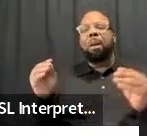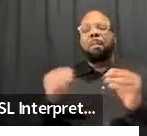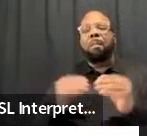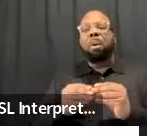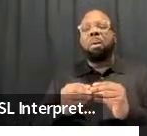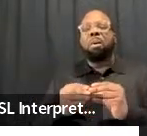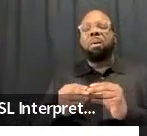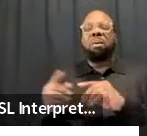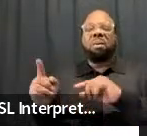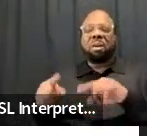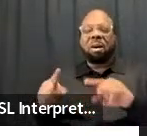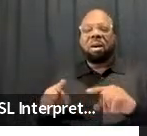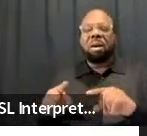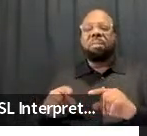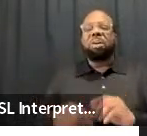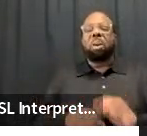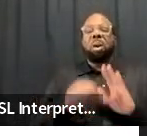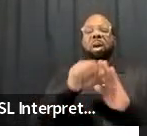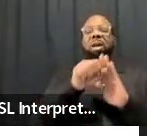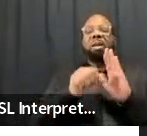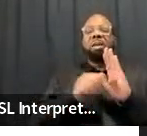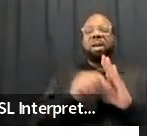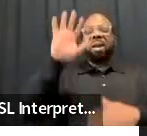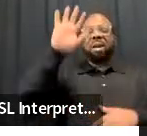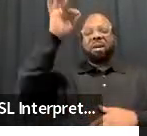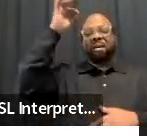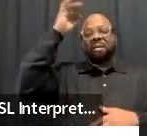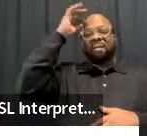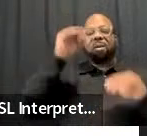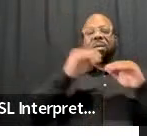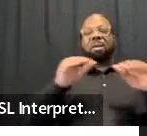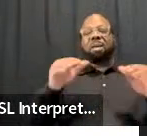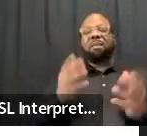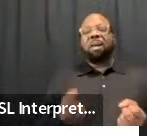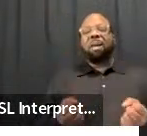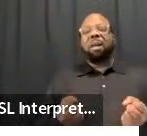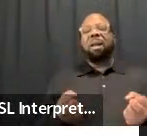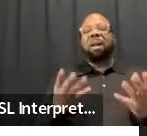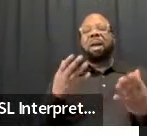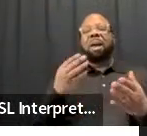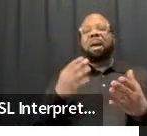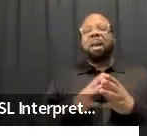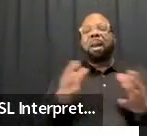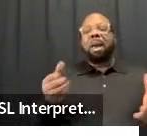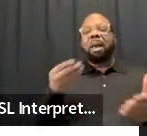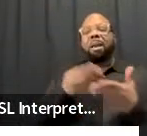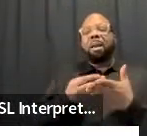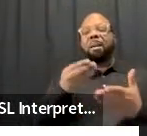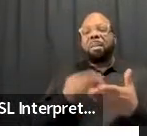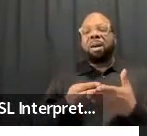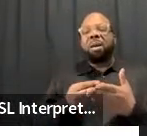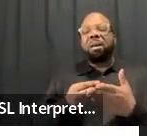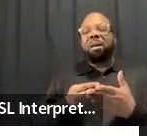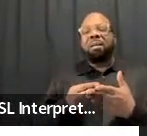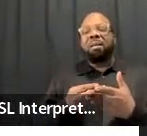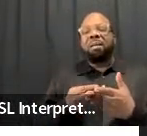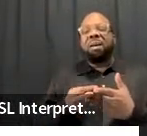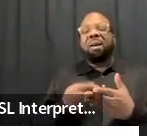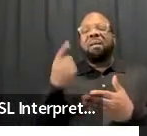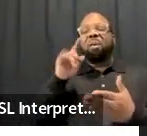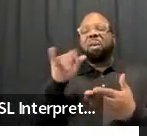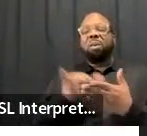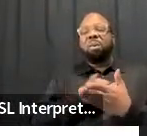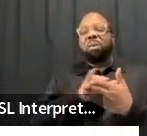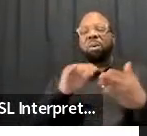the state and federal level, there has been a lot of money earmarked for retrofitting work, particularly in New York City.